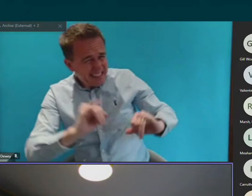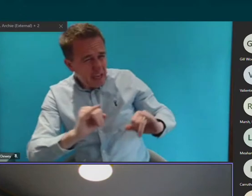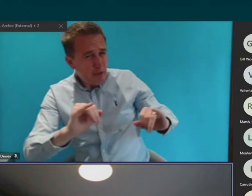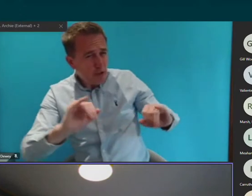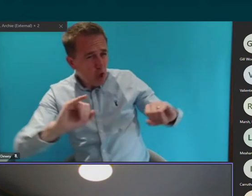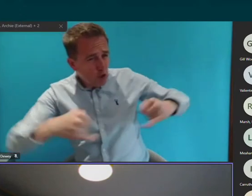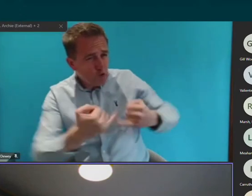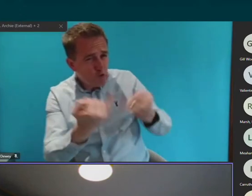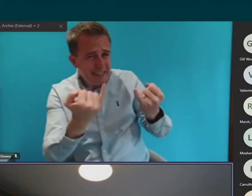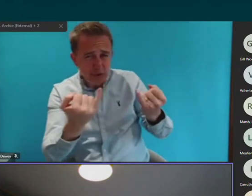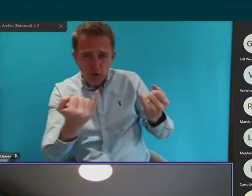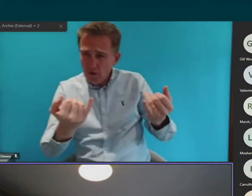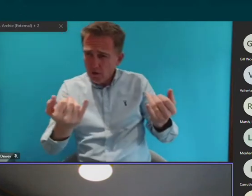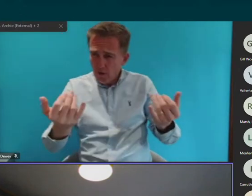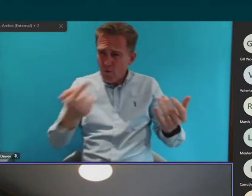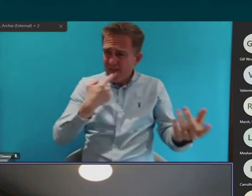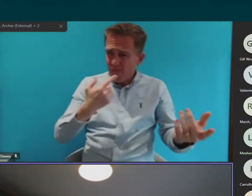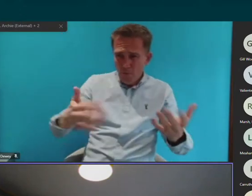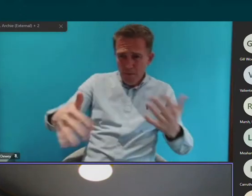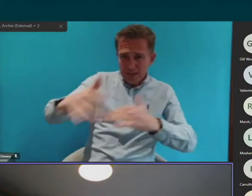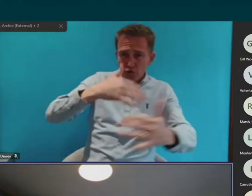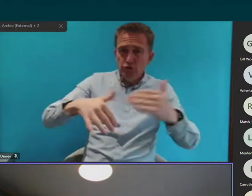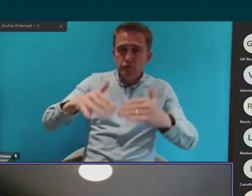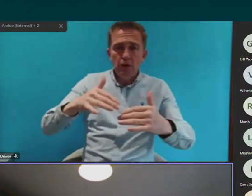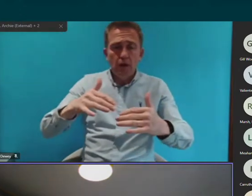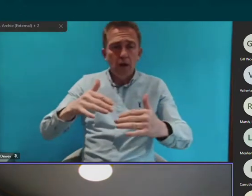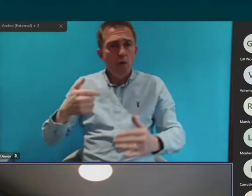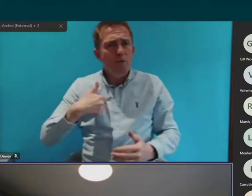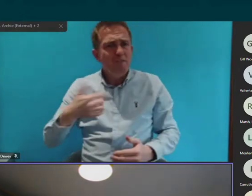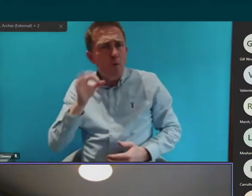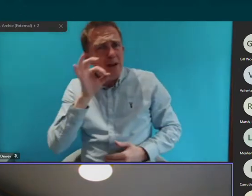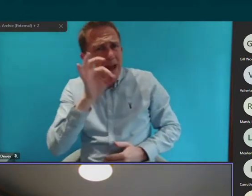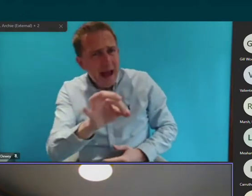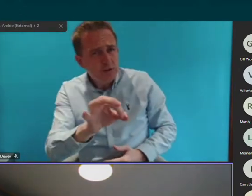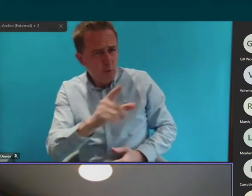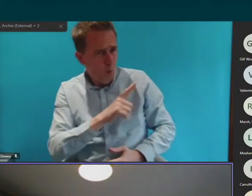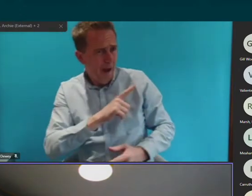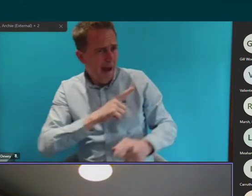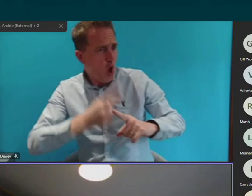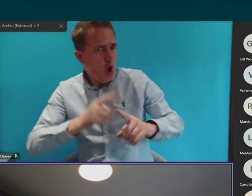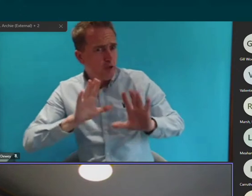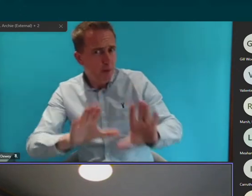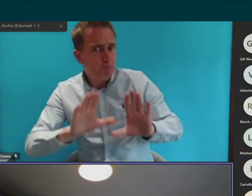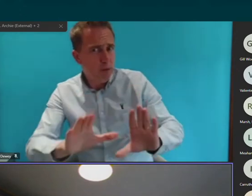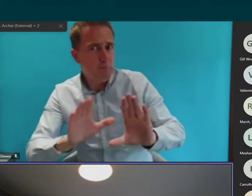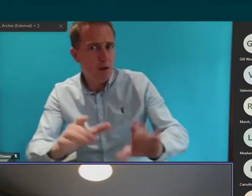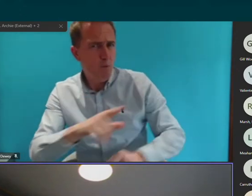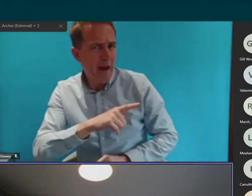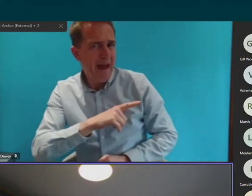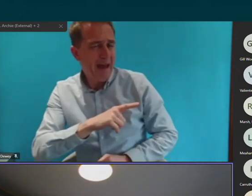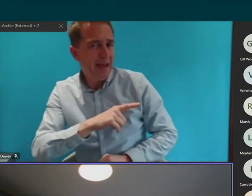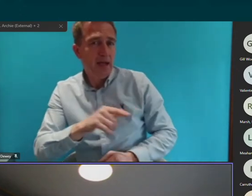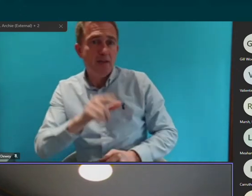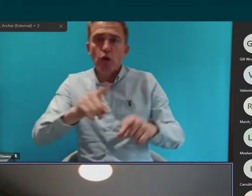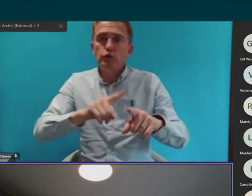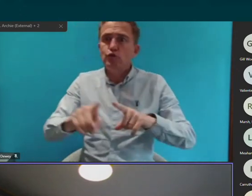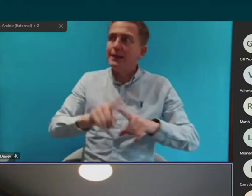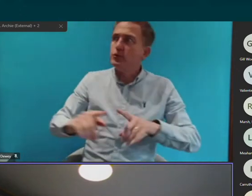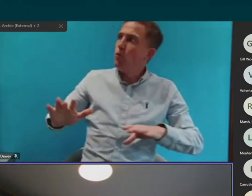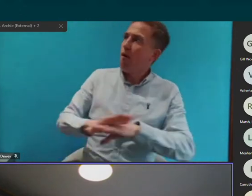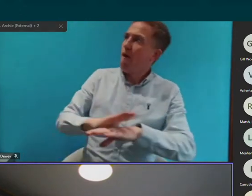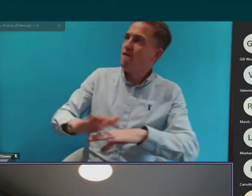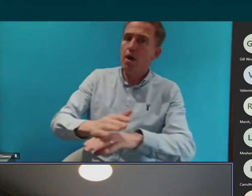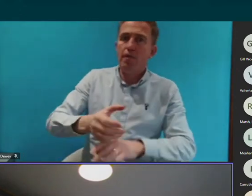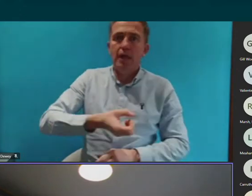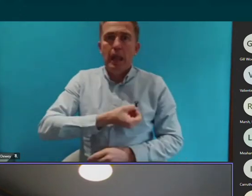on here. And you've already been asked why the urgency. Now, if this is to try and hide the fact that